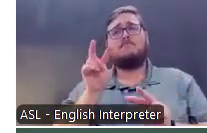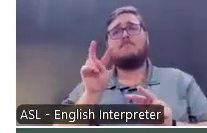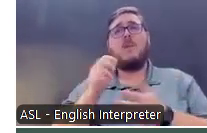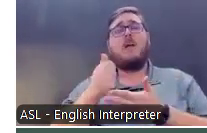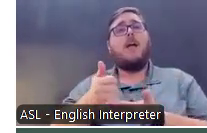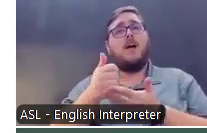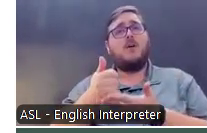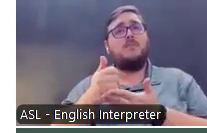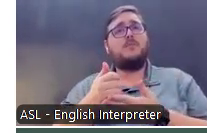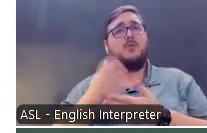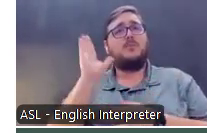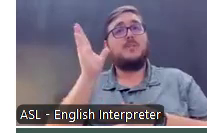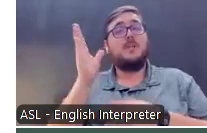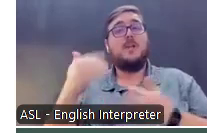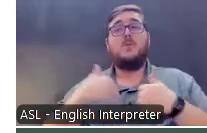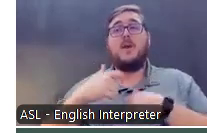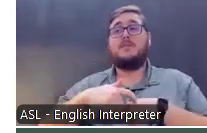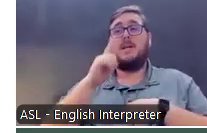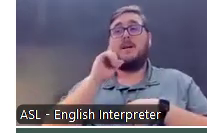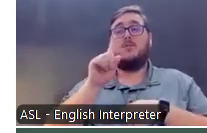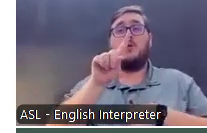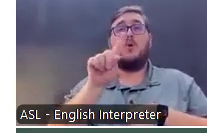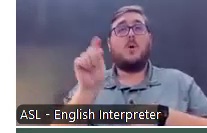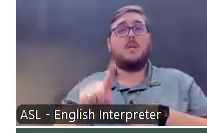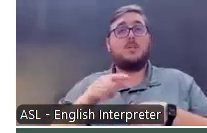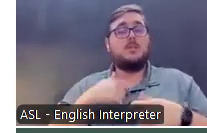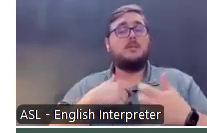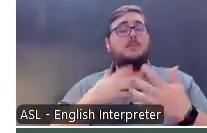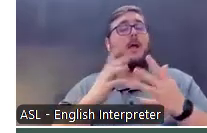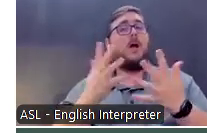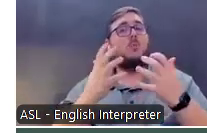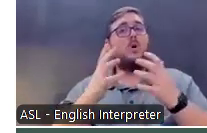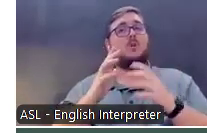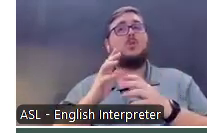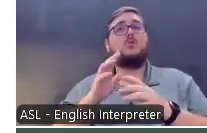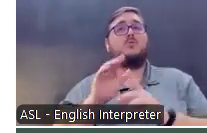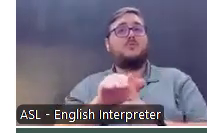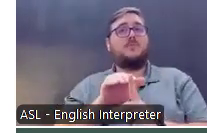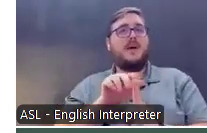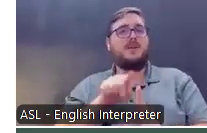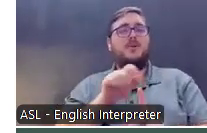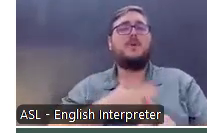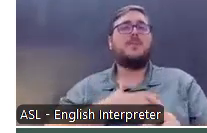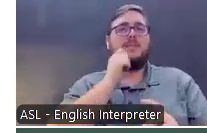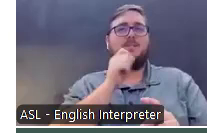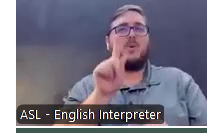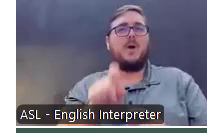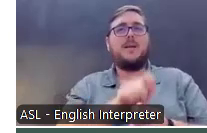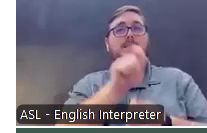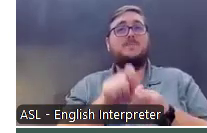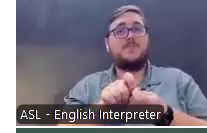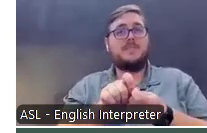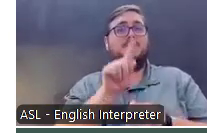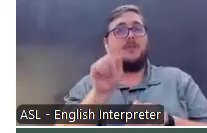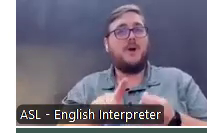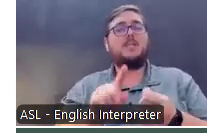and we have some time for questions. I just want to remind you, please do not ask specific questions. Please ask general questions because this is a recorded